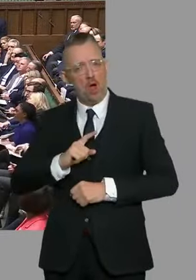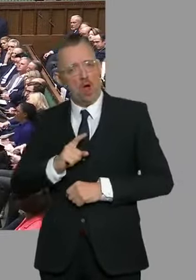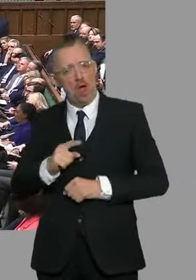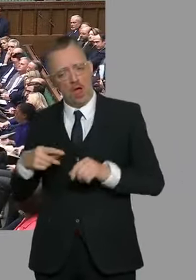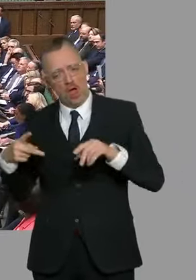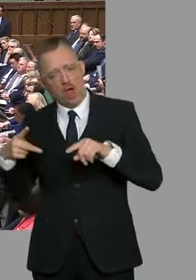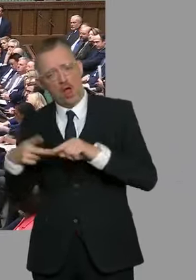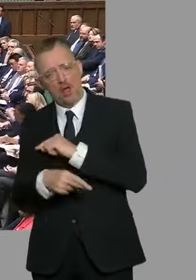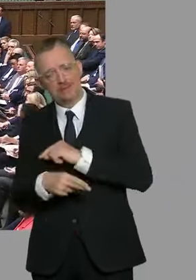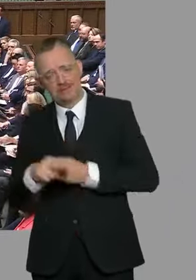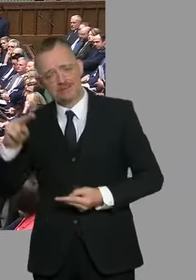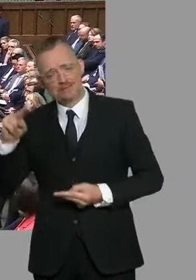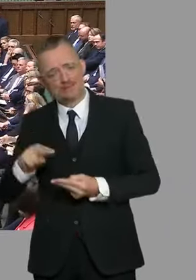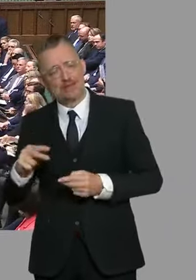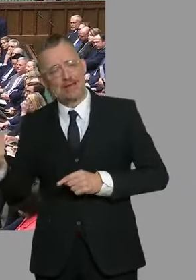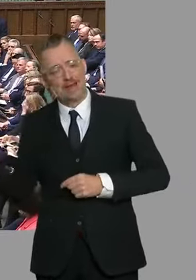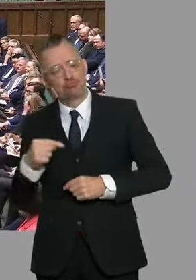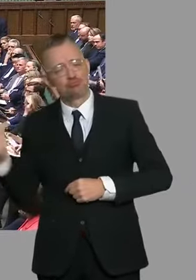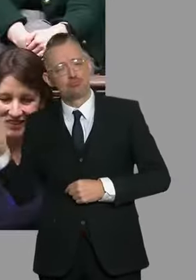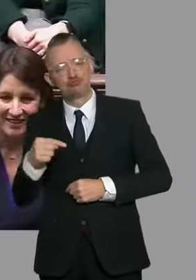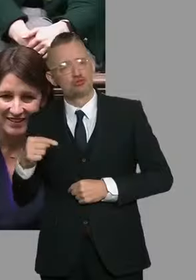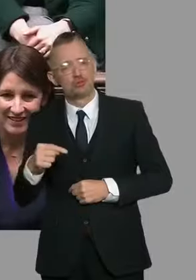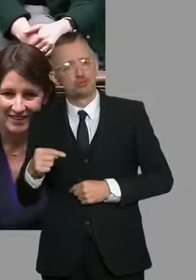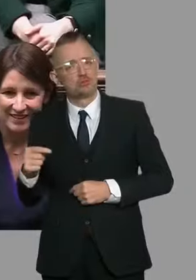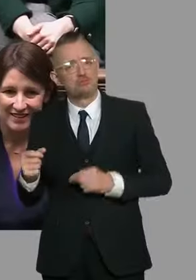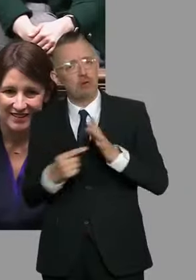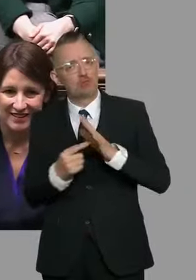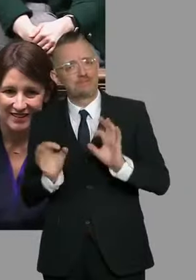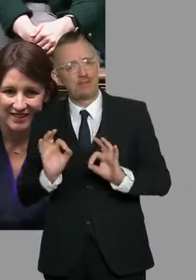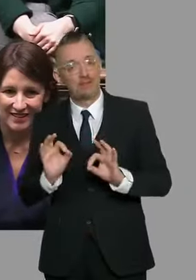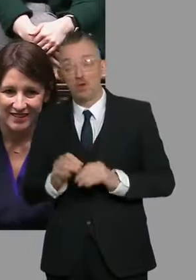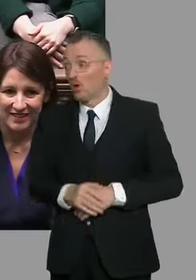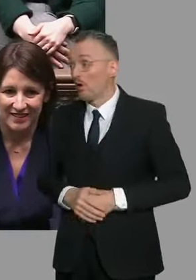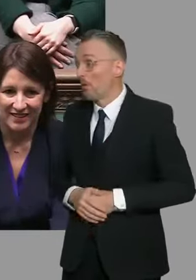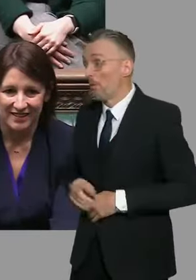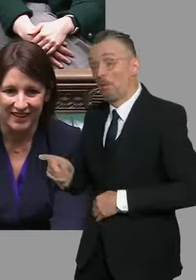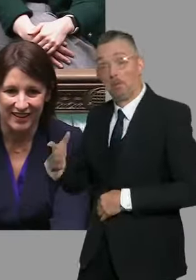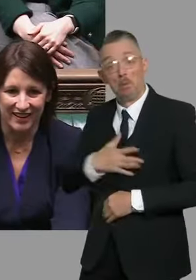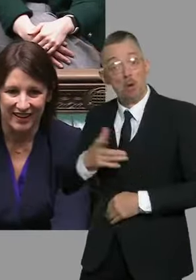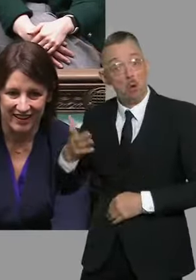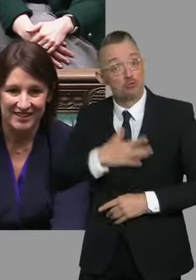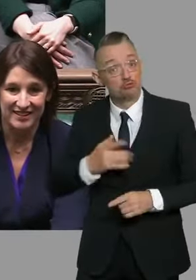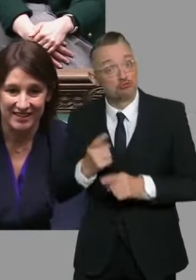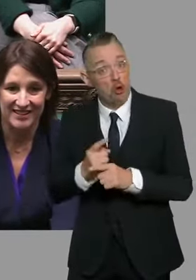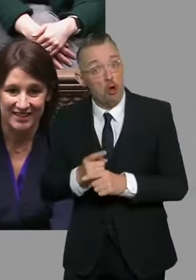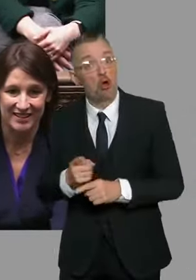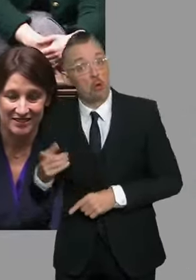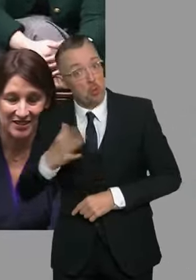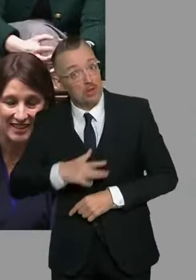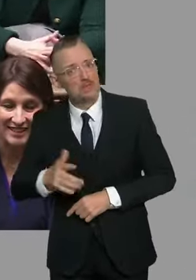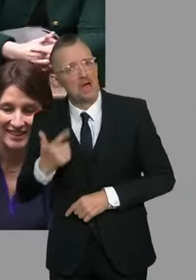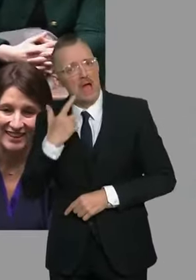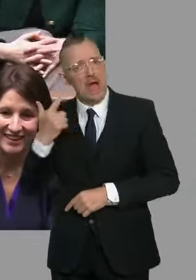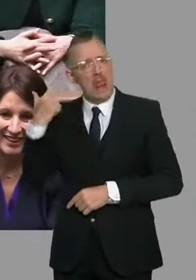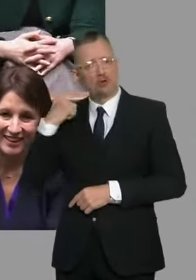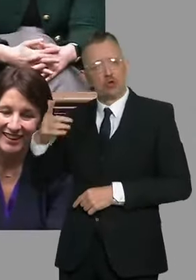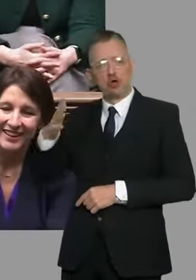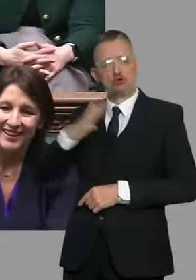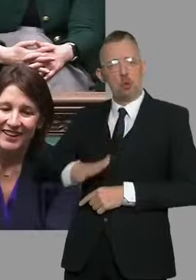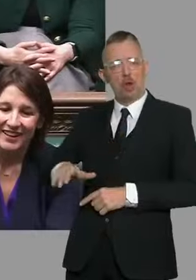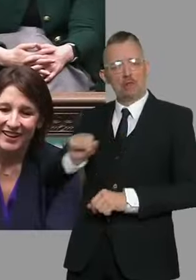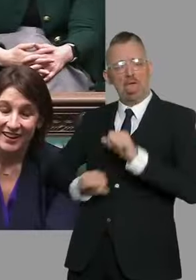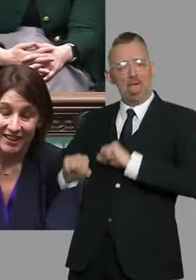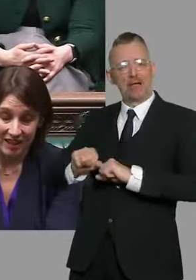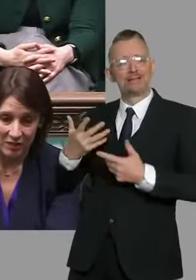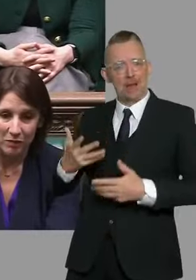Speaker, I'm glad she now wants to talk about immigration. Last week she said she didn't, and for good reason. Because the previous government presided